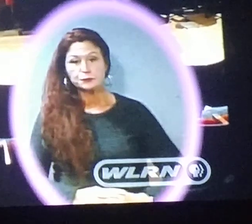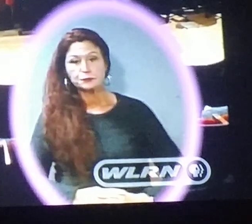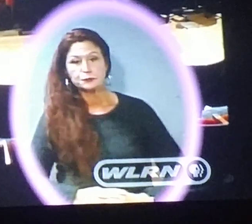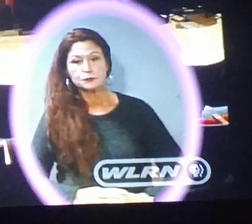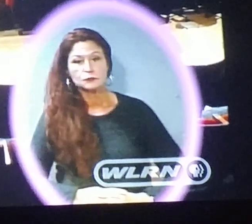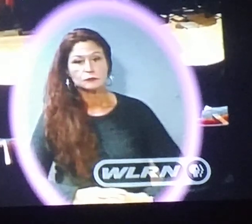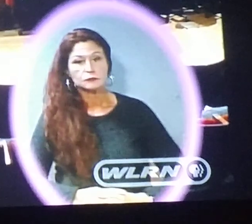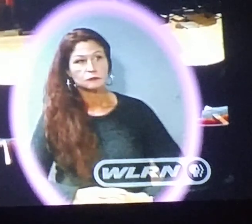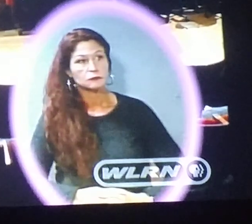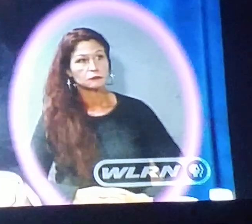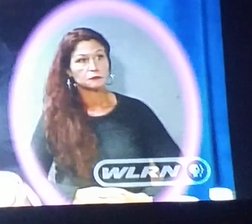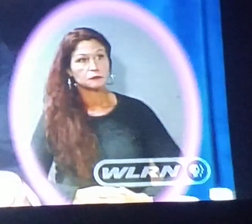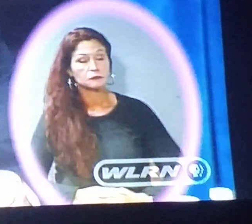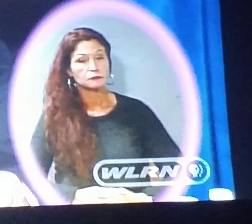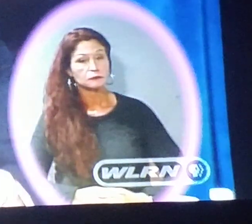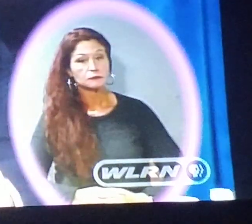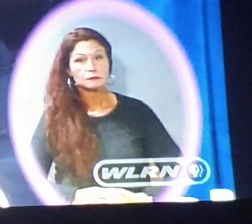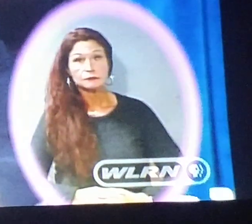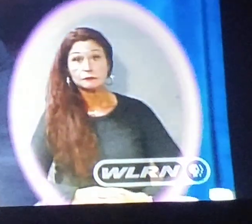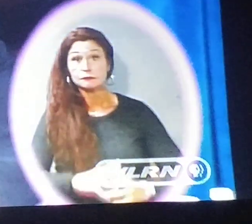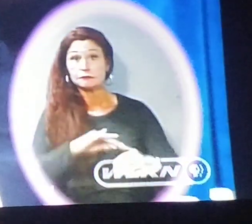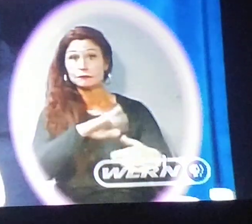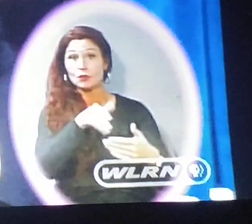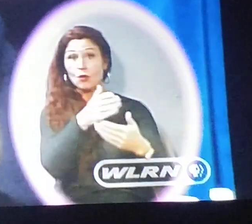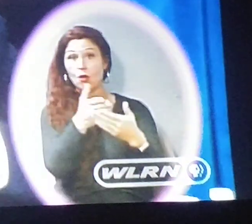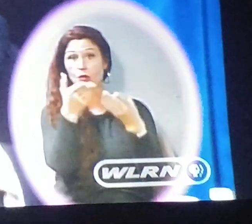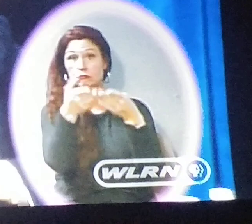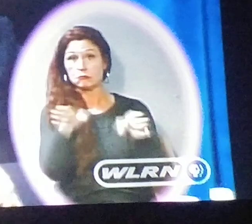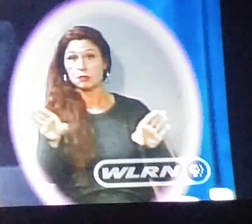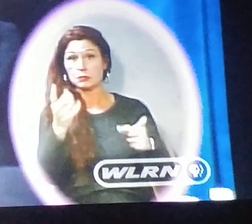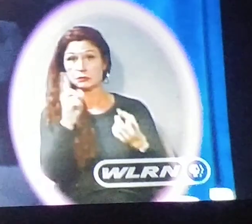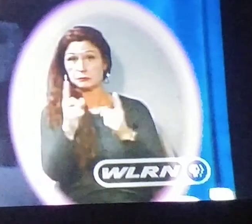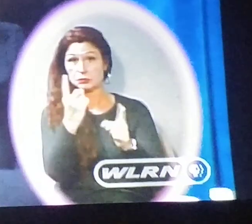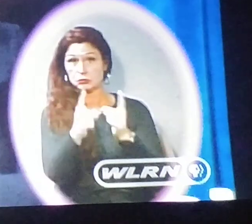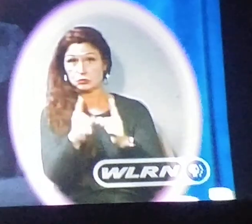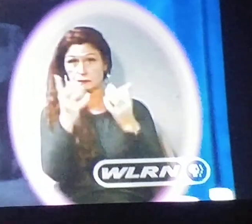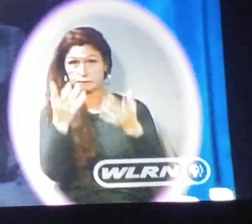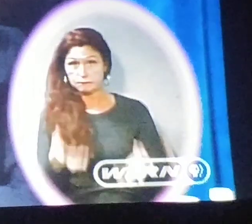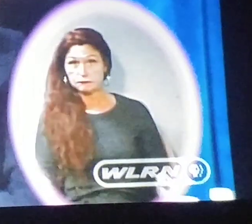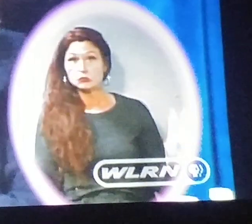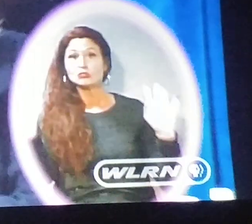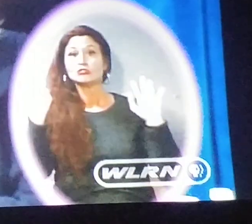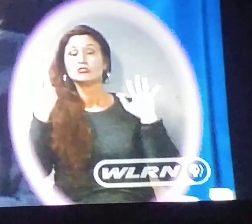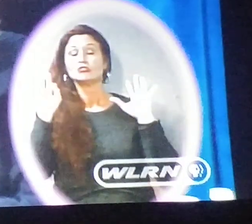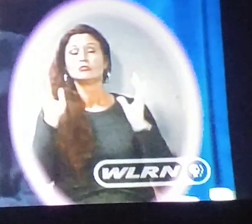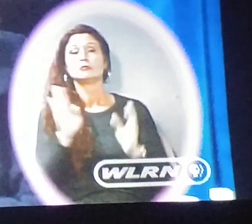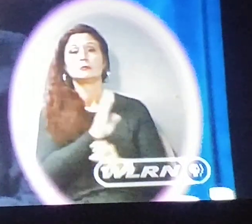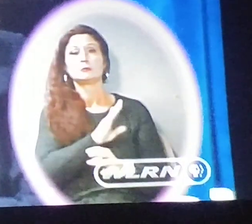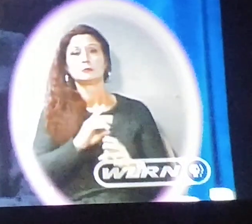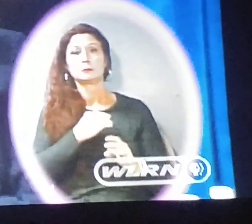think we've exhausted the public speakers. We're going to board members' announcements.